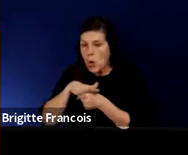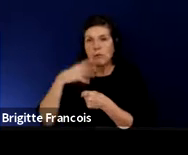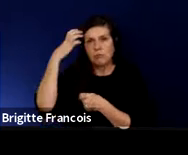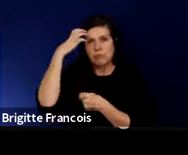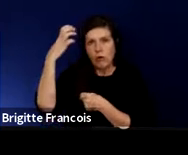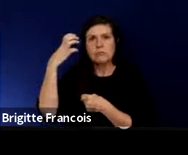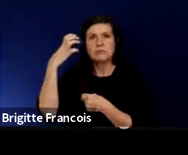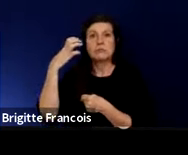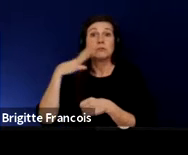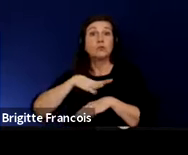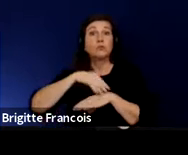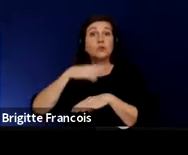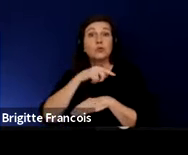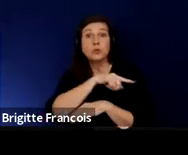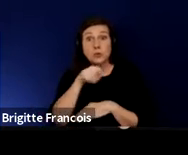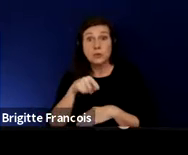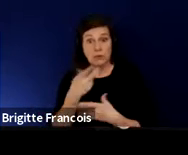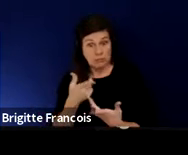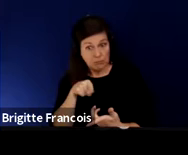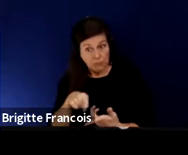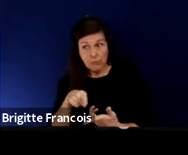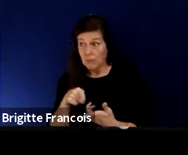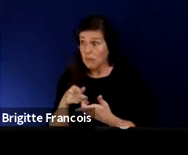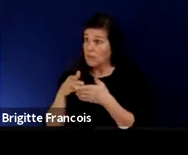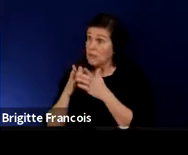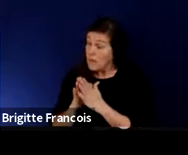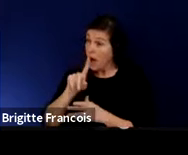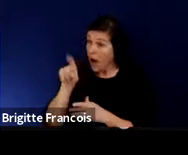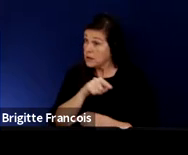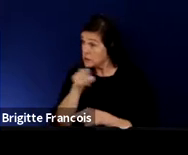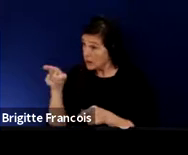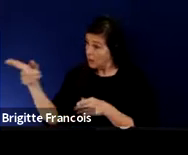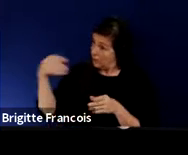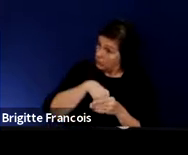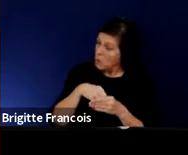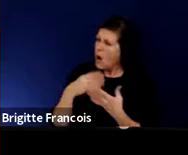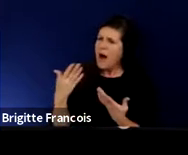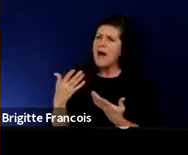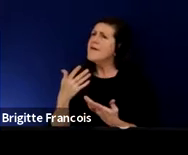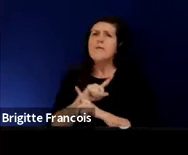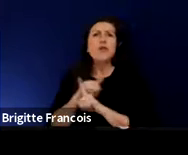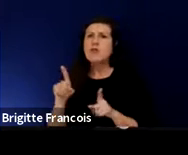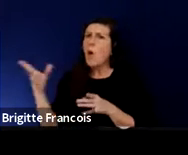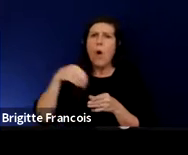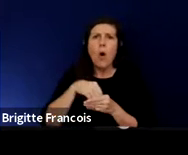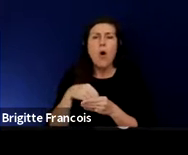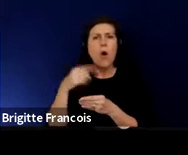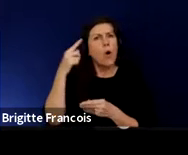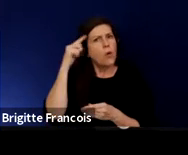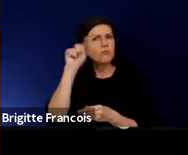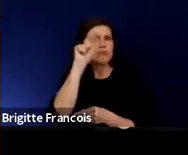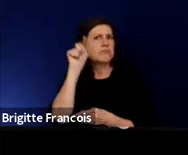you involving users in your product development? And if not, why? So we have very good information here and a lot